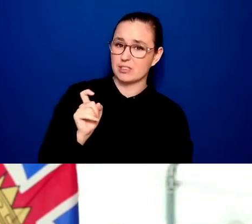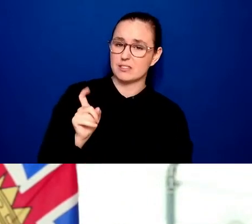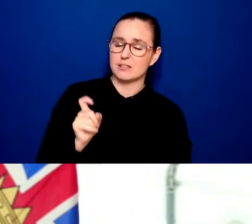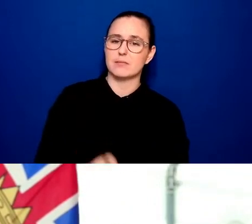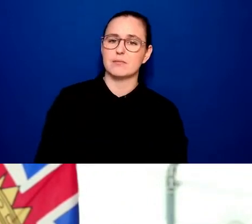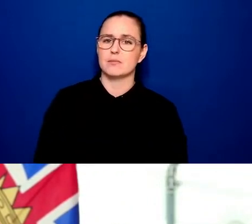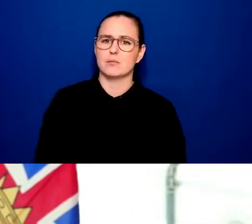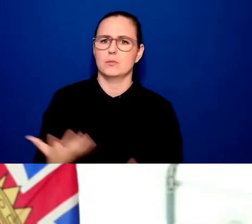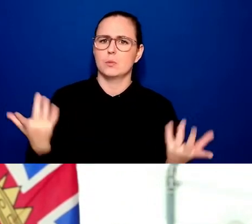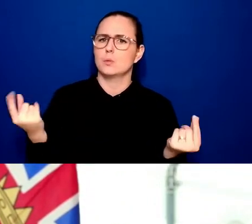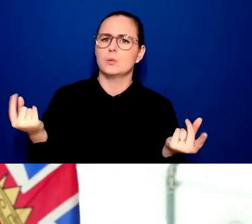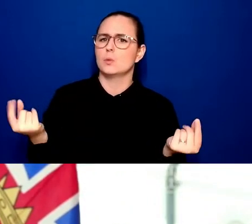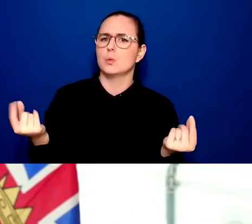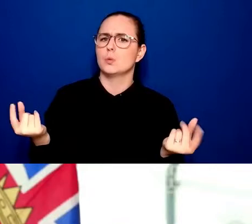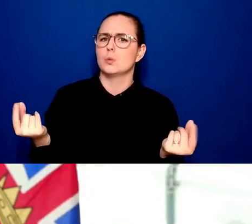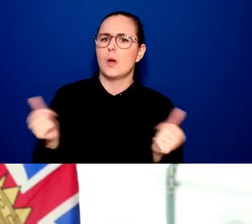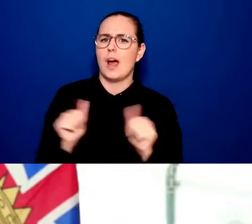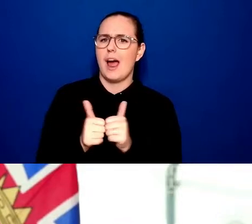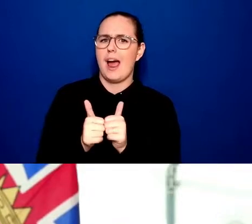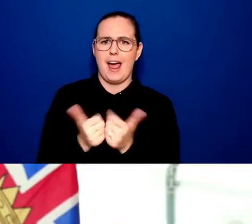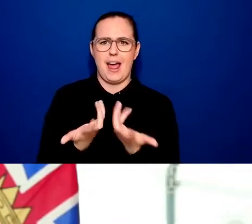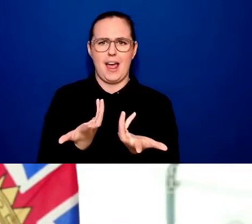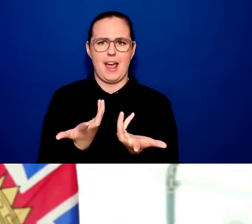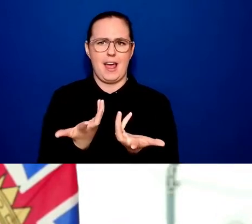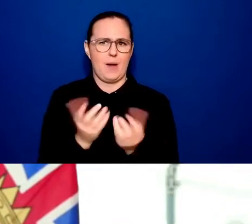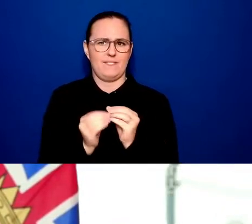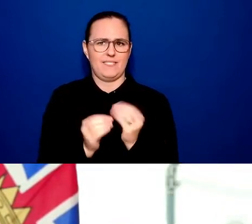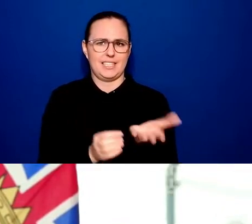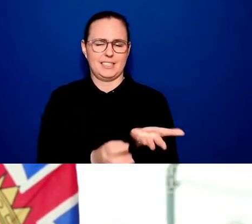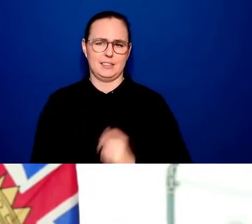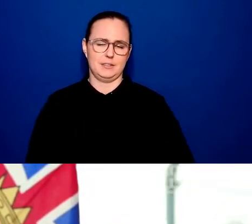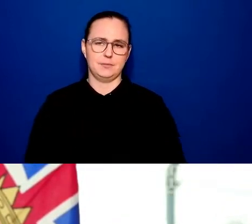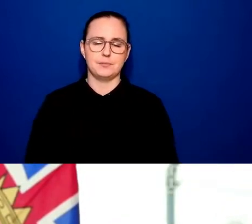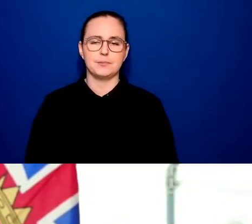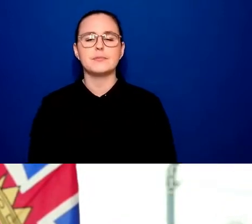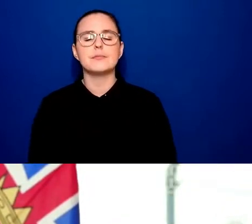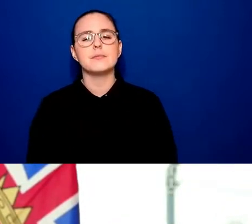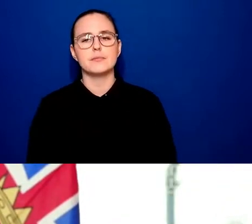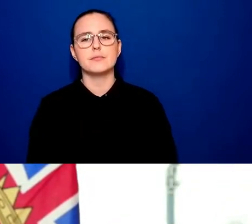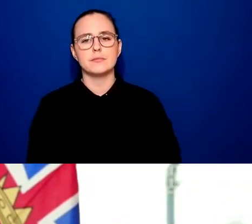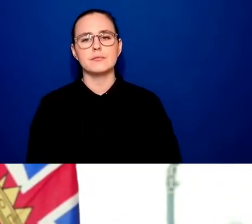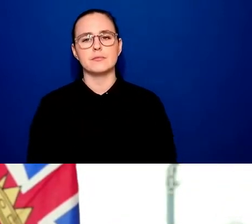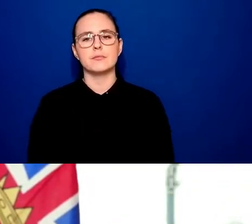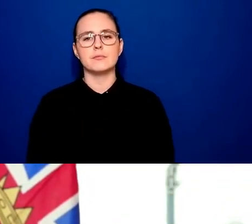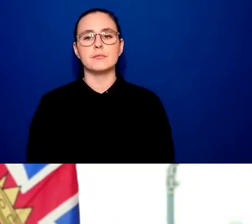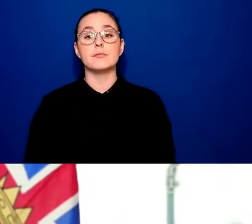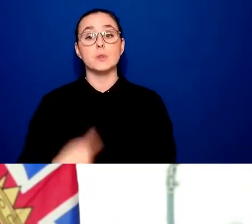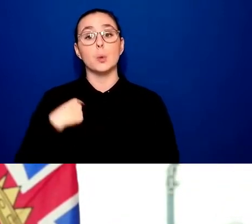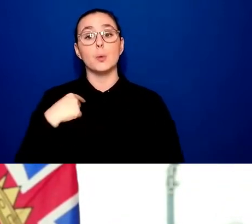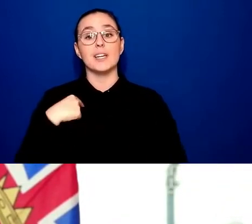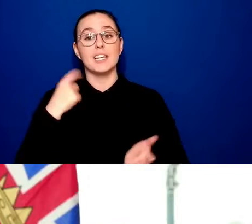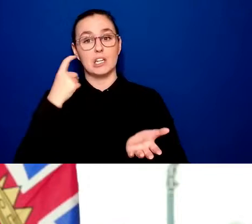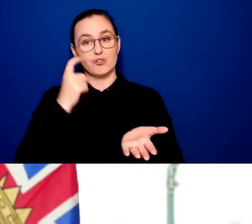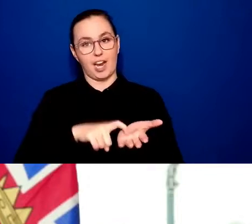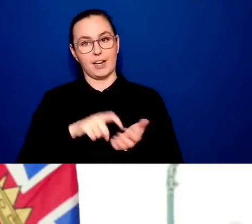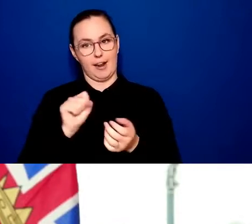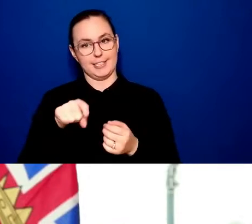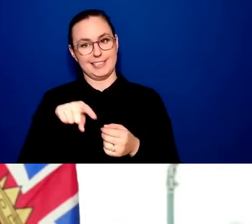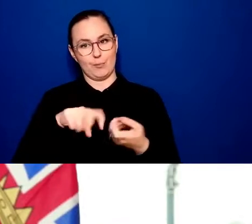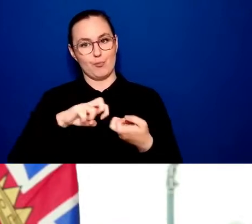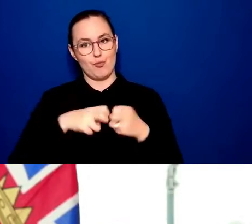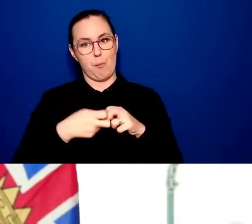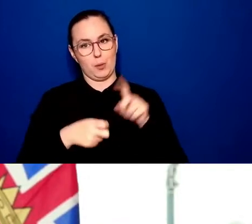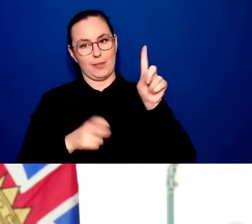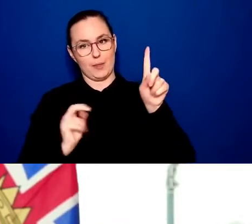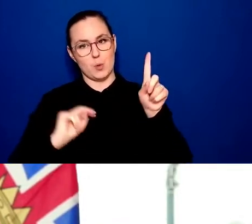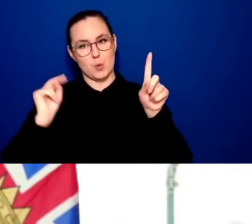isn't, what are you going to do to try and fix that? We've recognized this has been an issue in the north as cases started to take